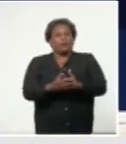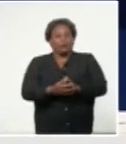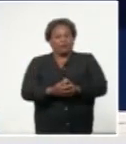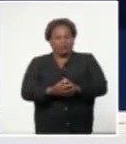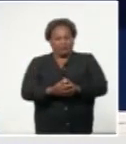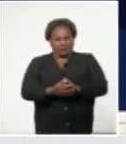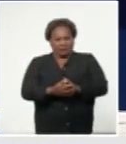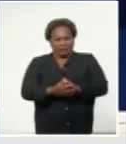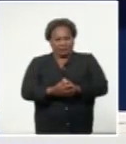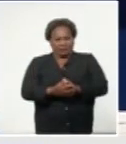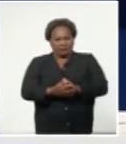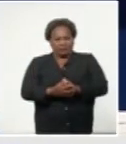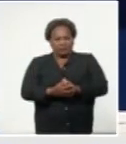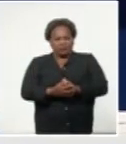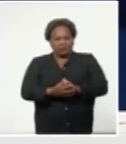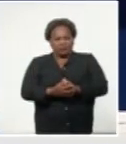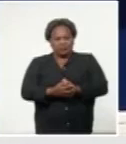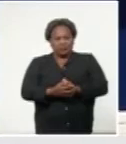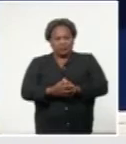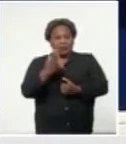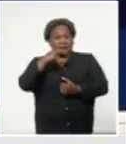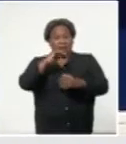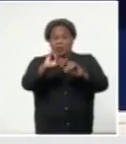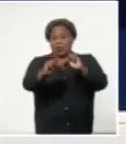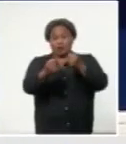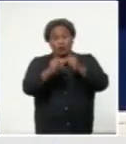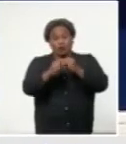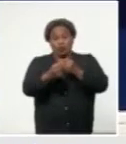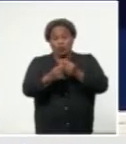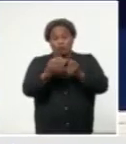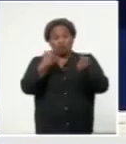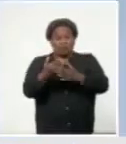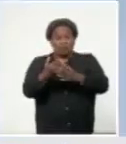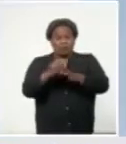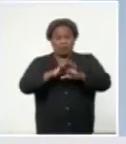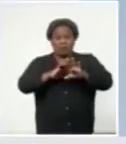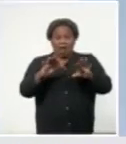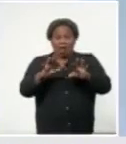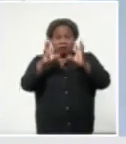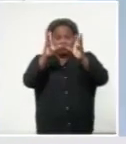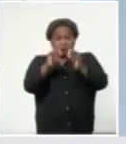The same 185 countries continue reporting cases.